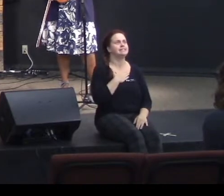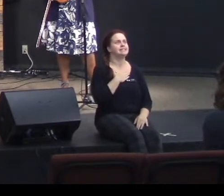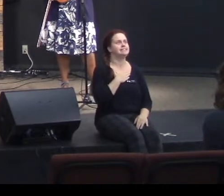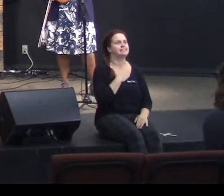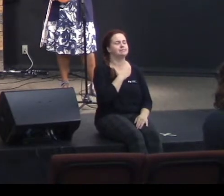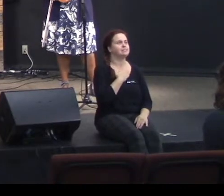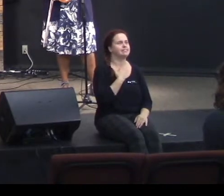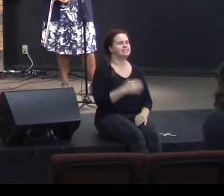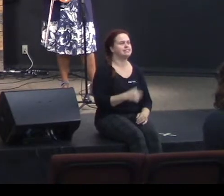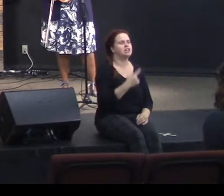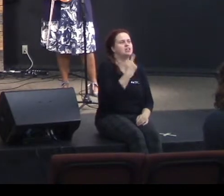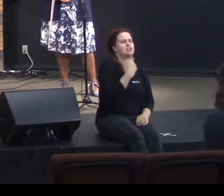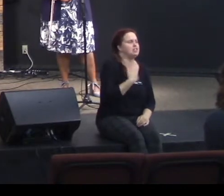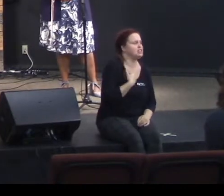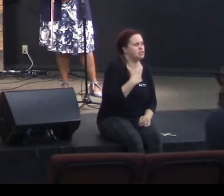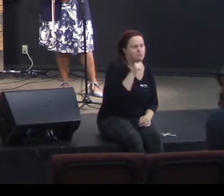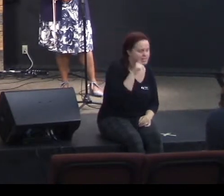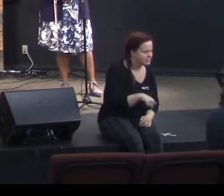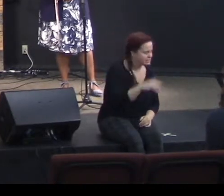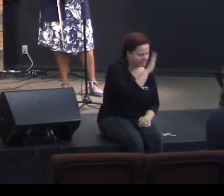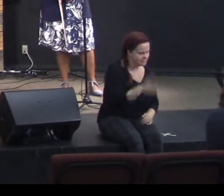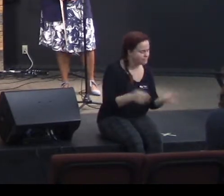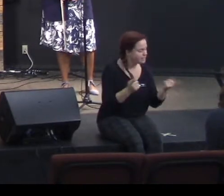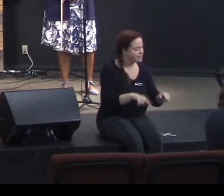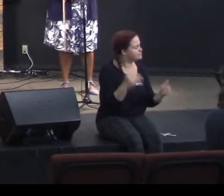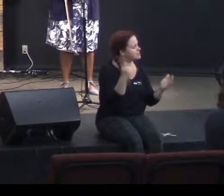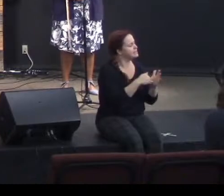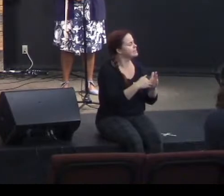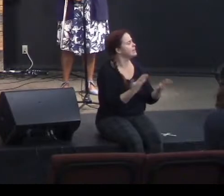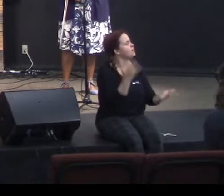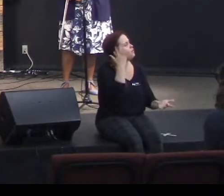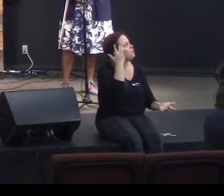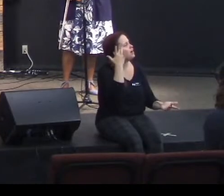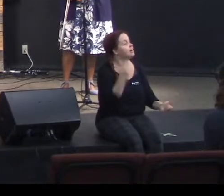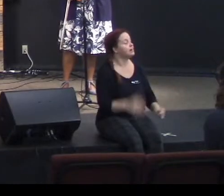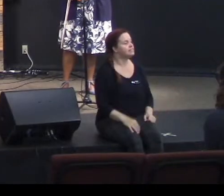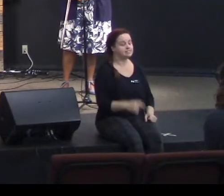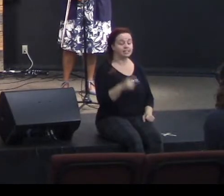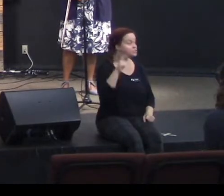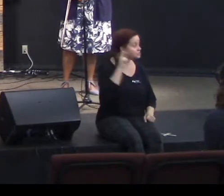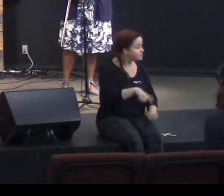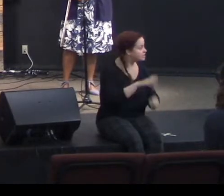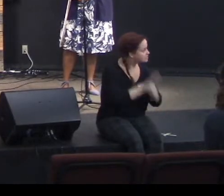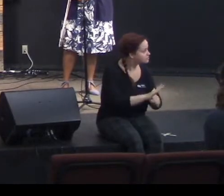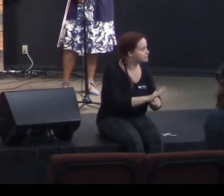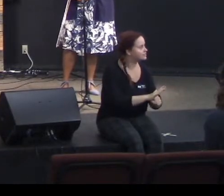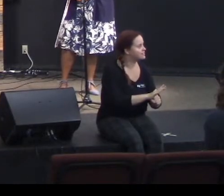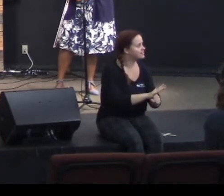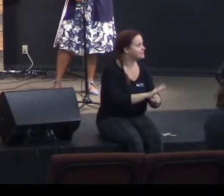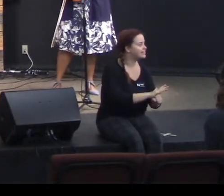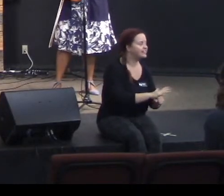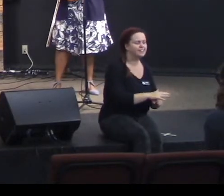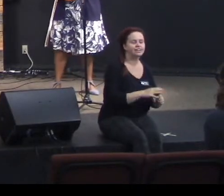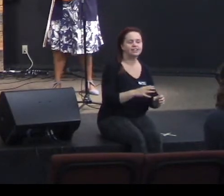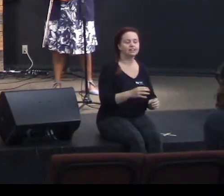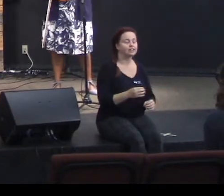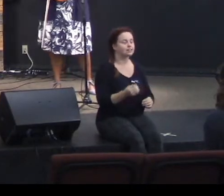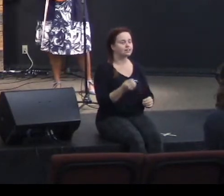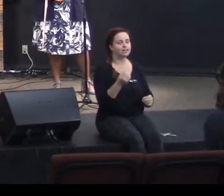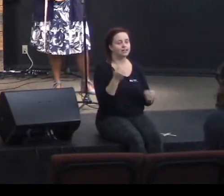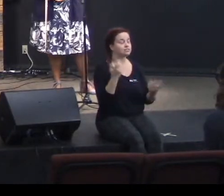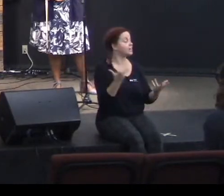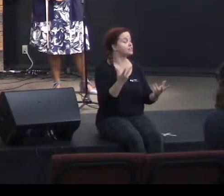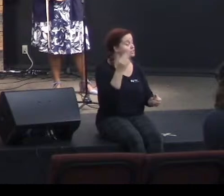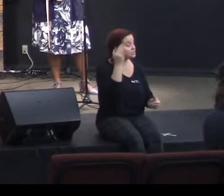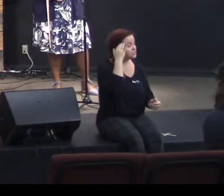You told me this will never happen again, Lord. Why? I mean, because you need the pressure. You know, and of course, when you're given a new instrument,